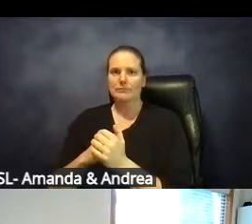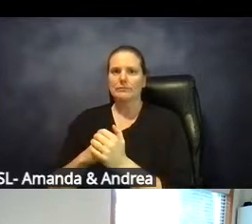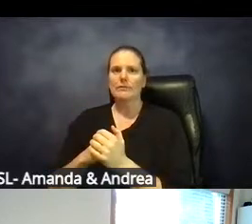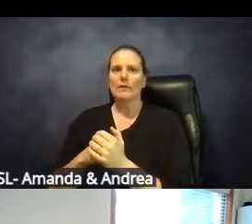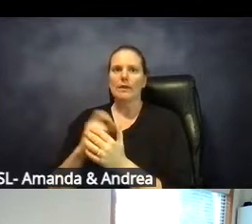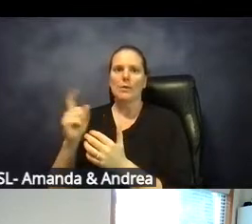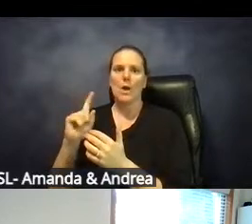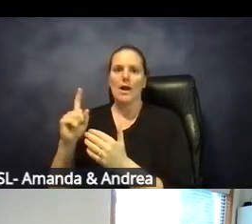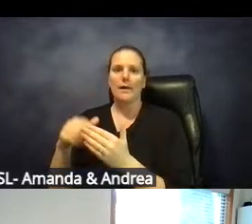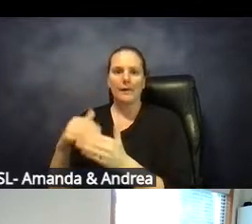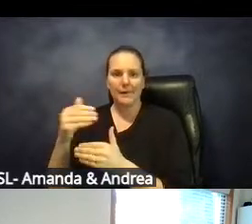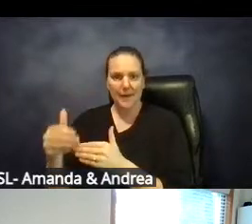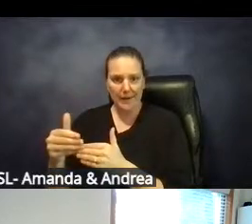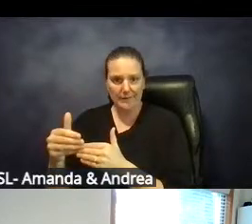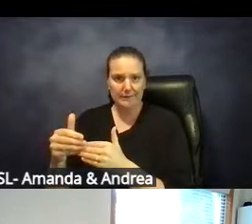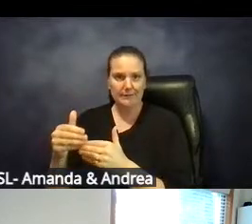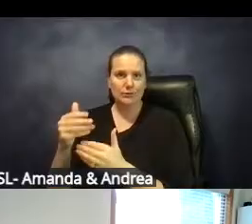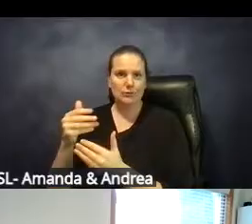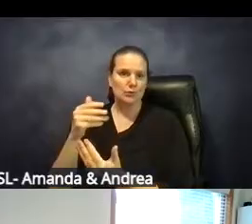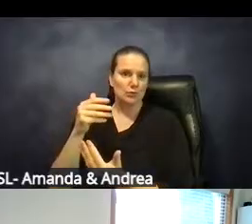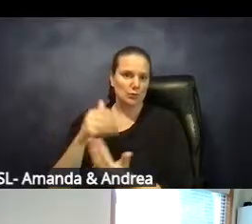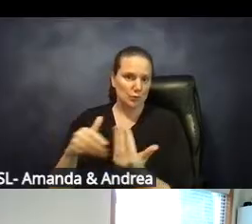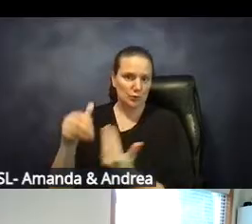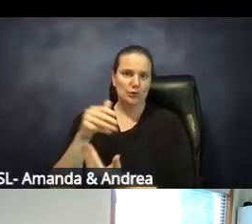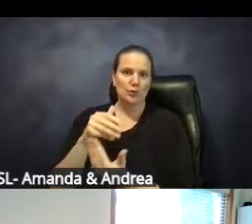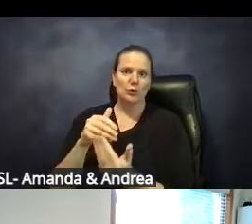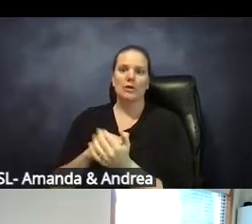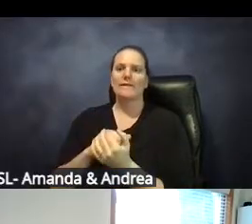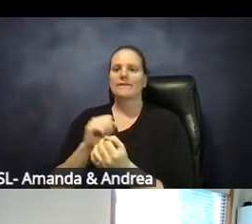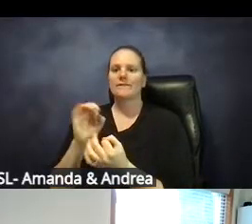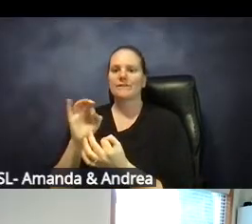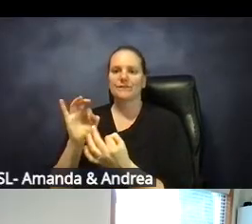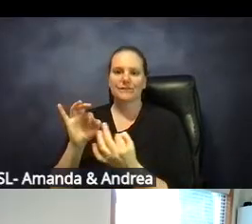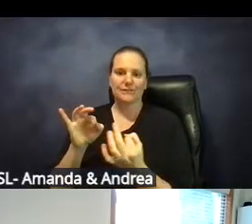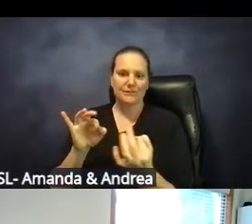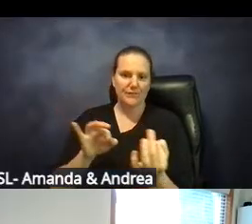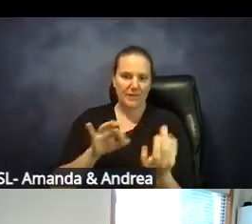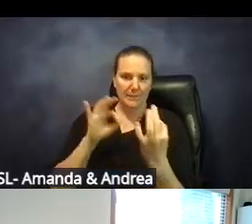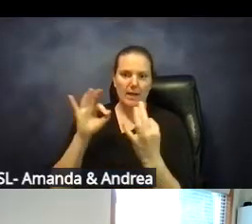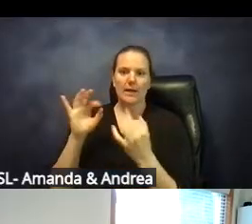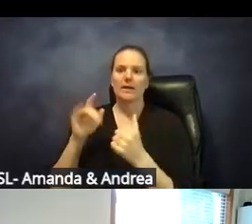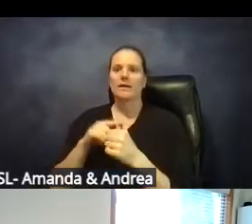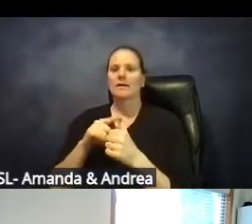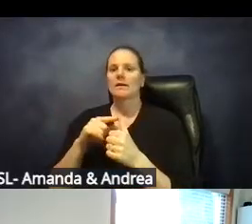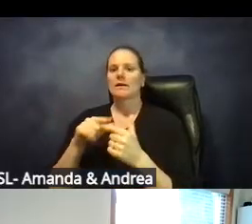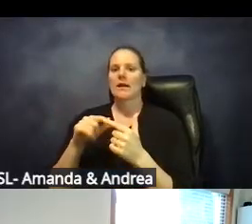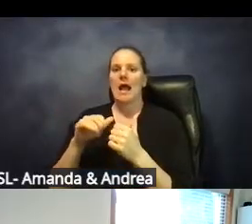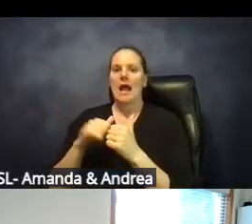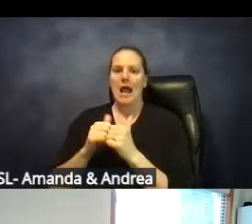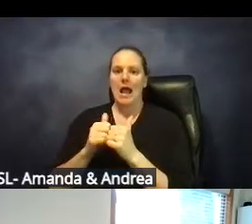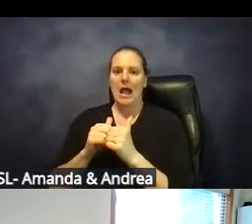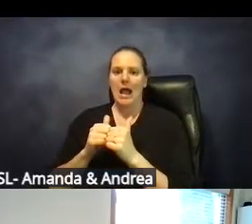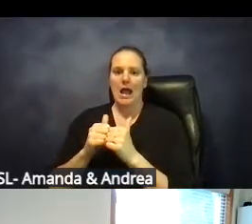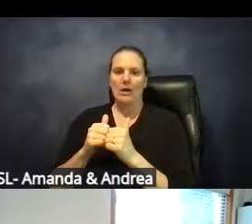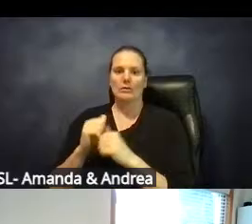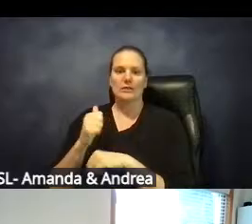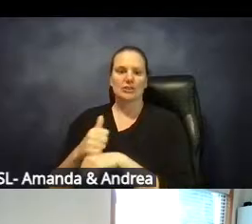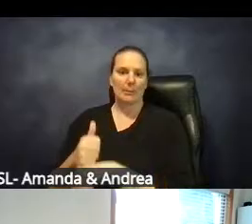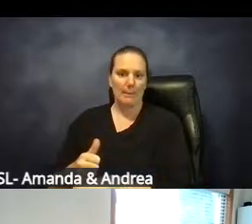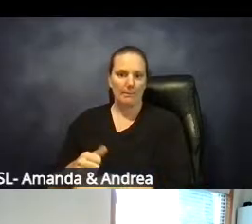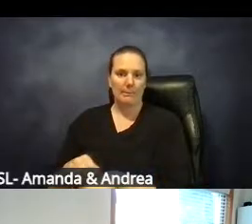go next to kind of socialize the feedback we get and the way that this is shaping up. That's